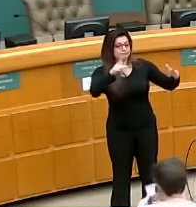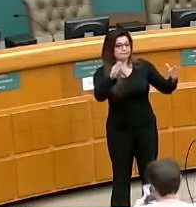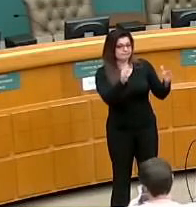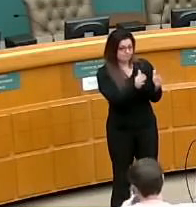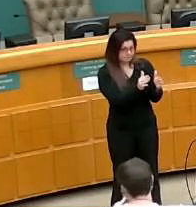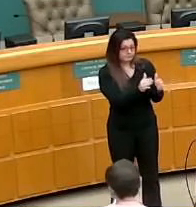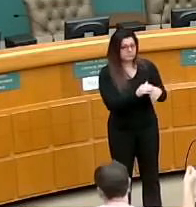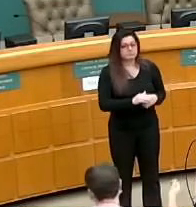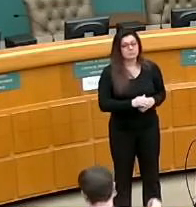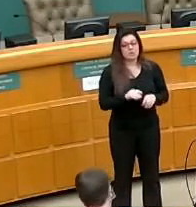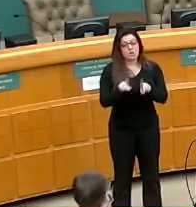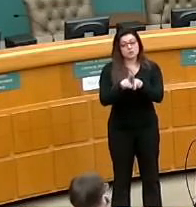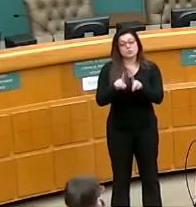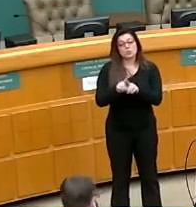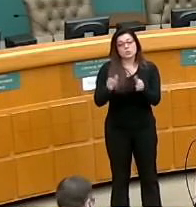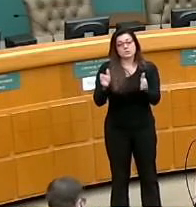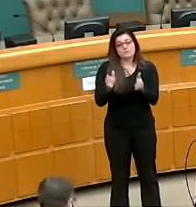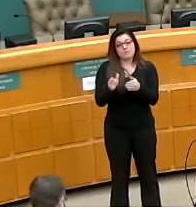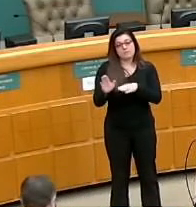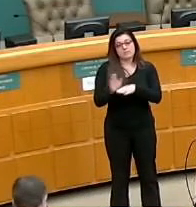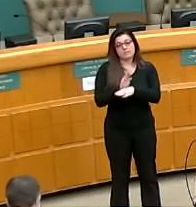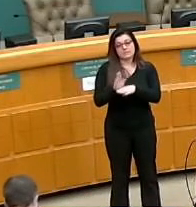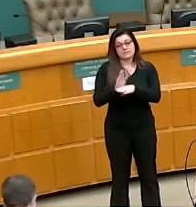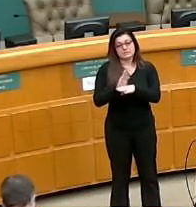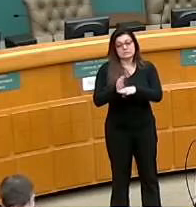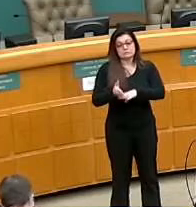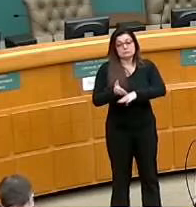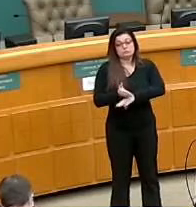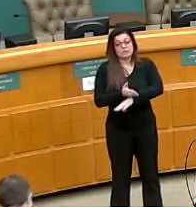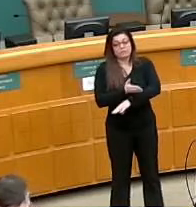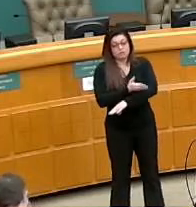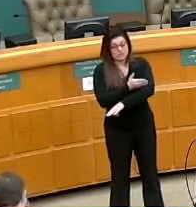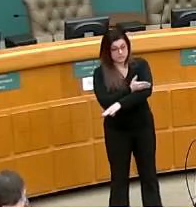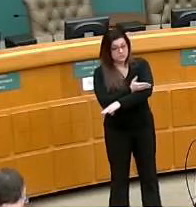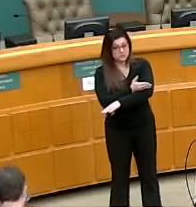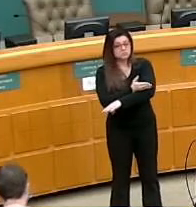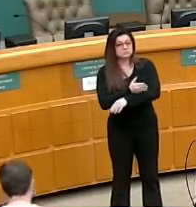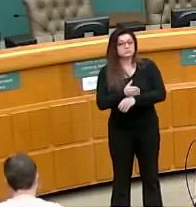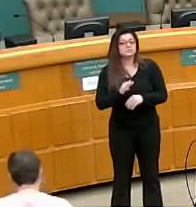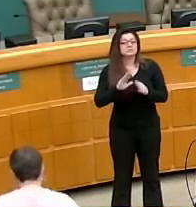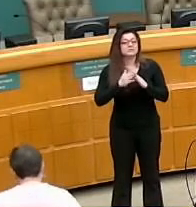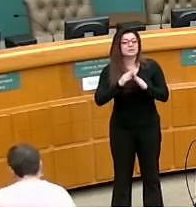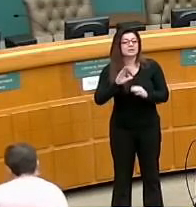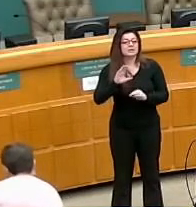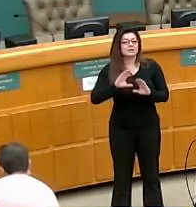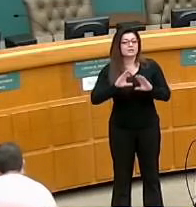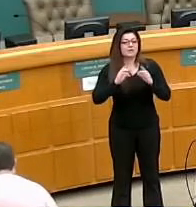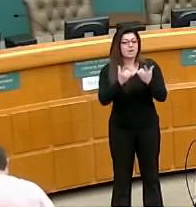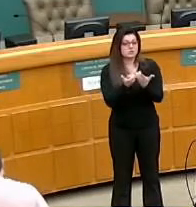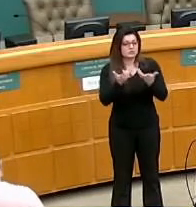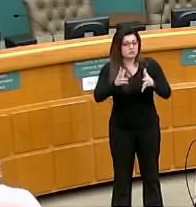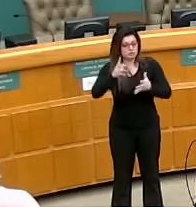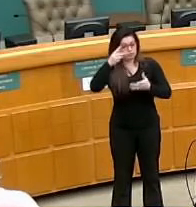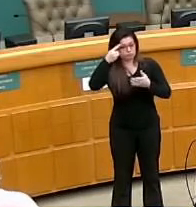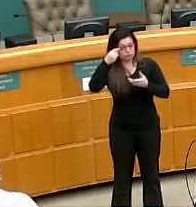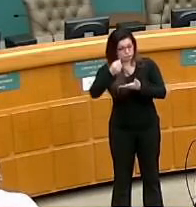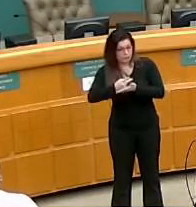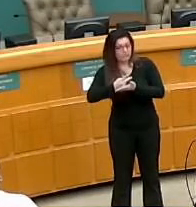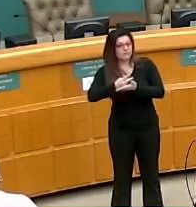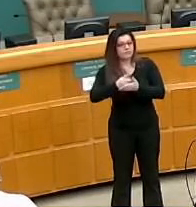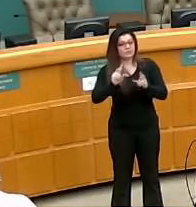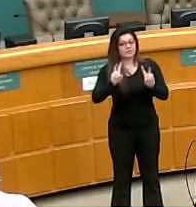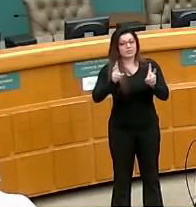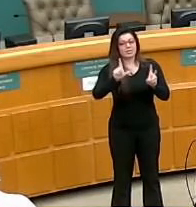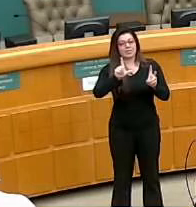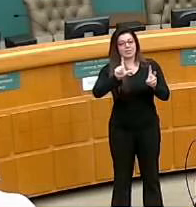recovery, how that's coming along. The City Council approved an agreement last week with the LIFT Fund, and I just want to let you know how things